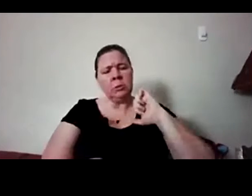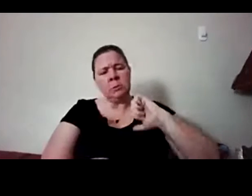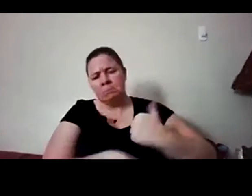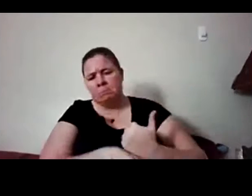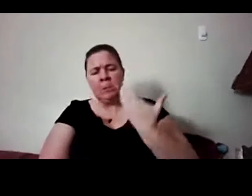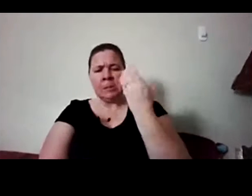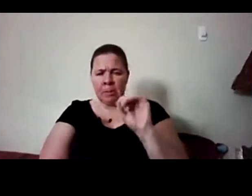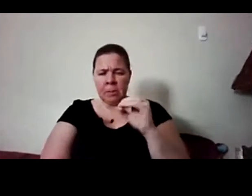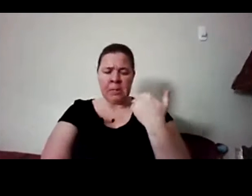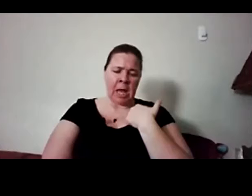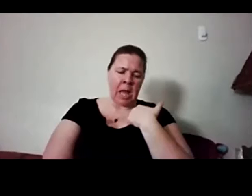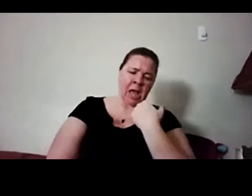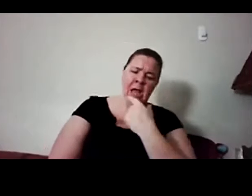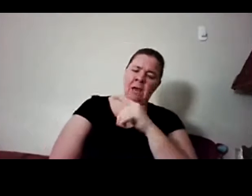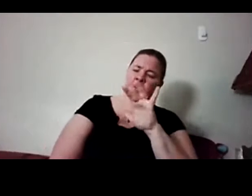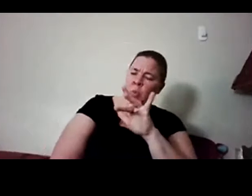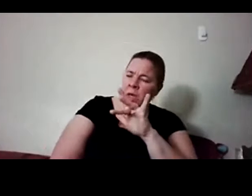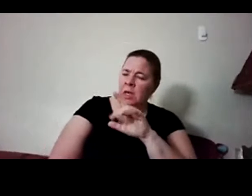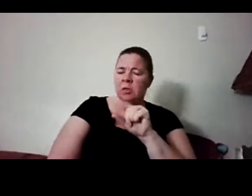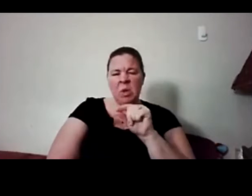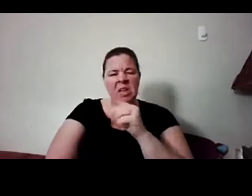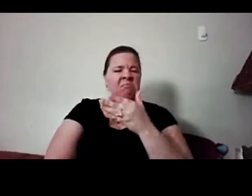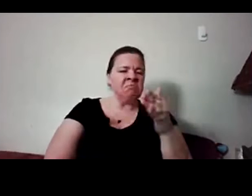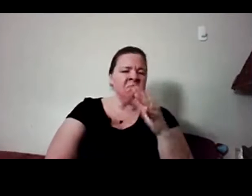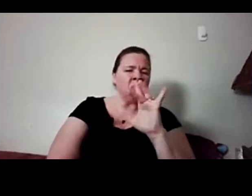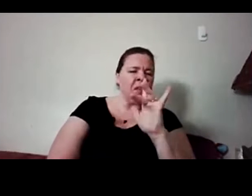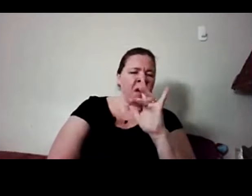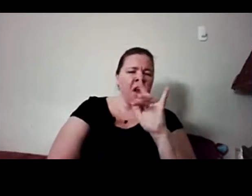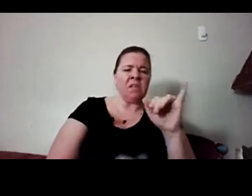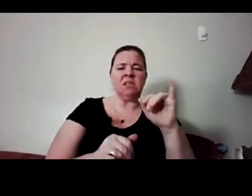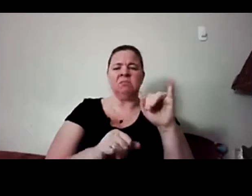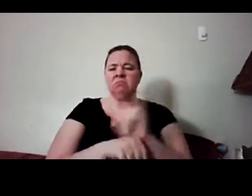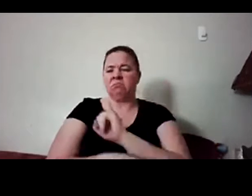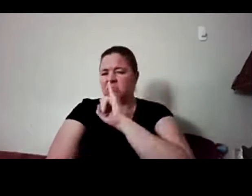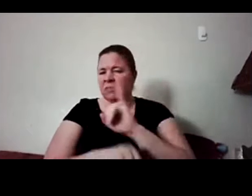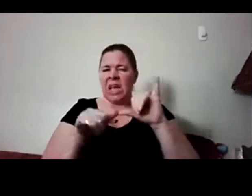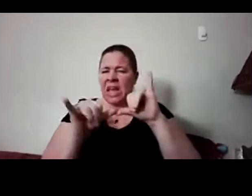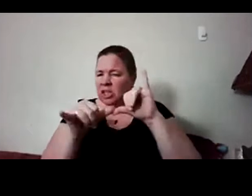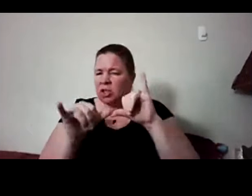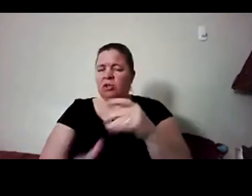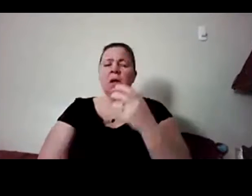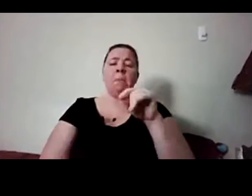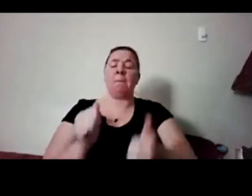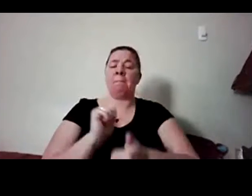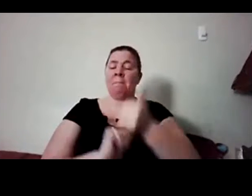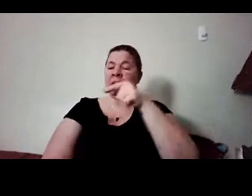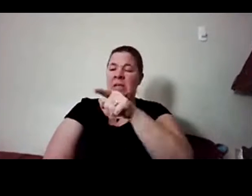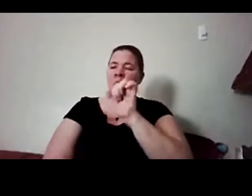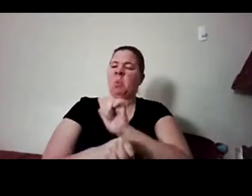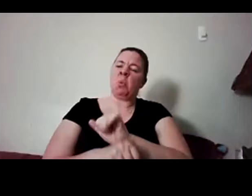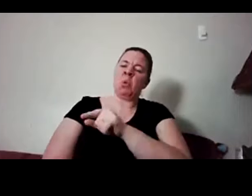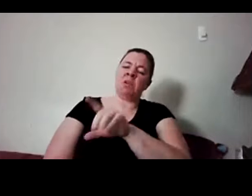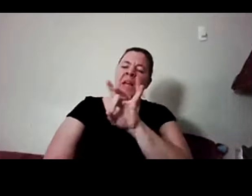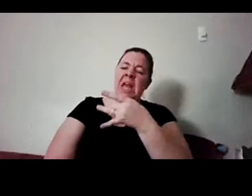have 20 to 25 engineers. Most startup companies are going to have these engineers work